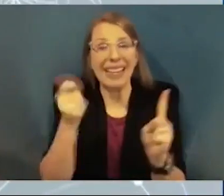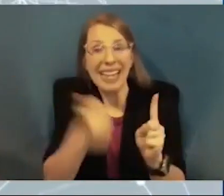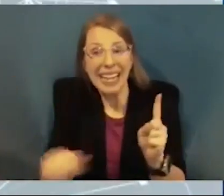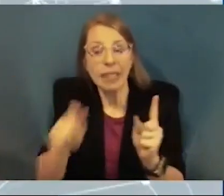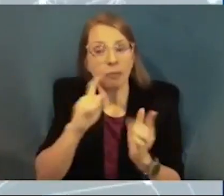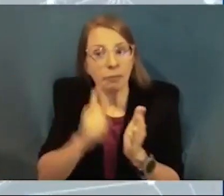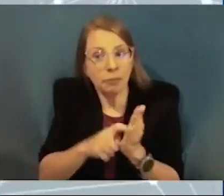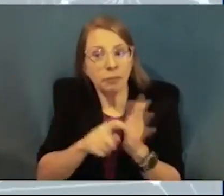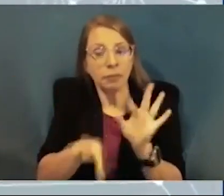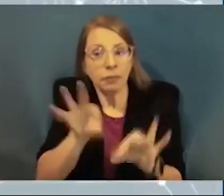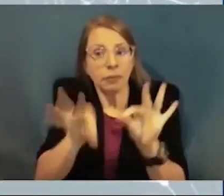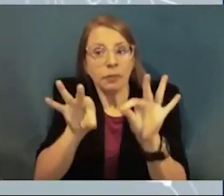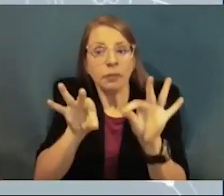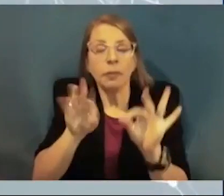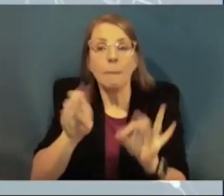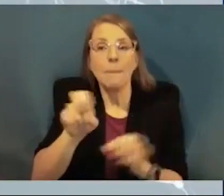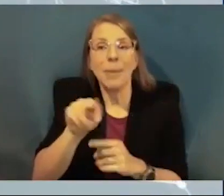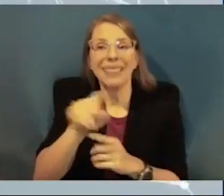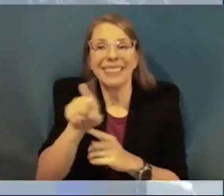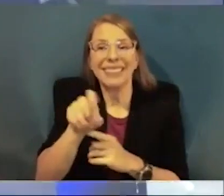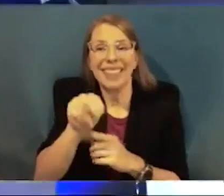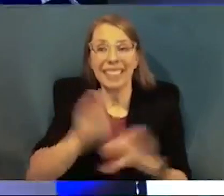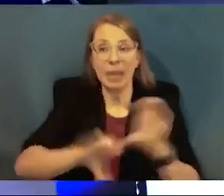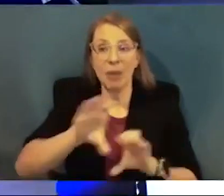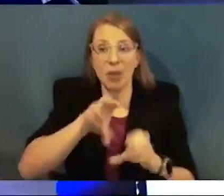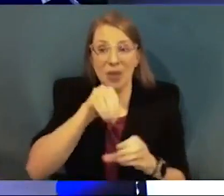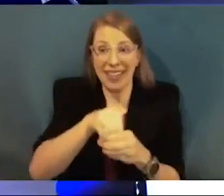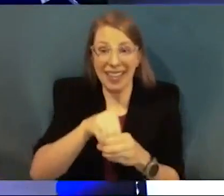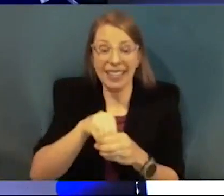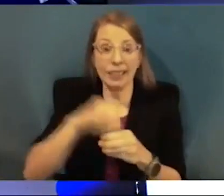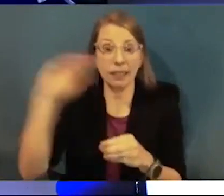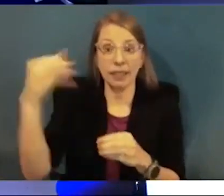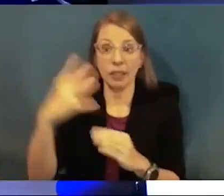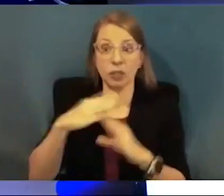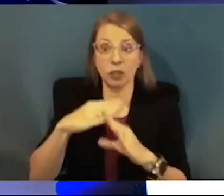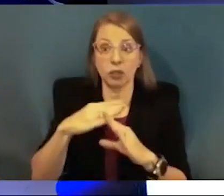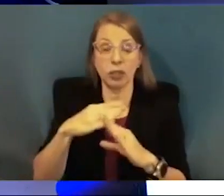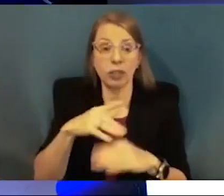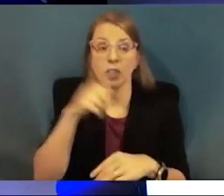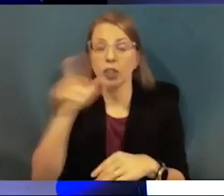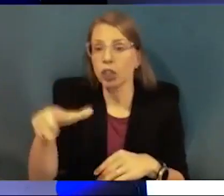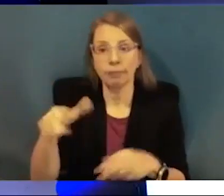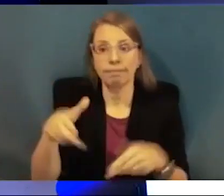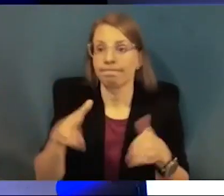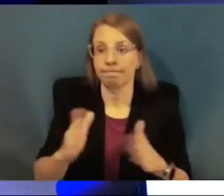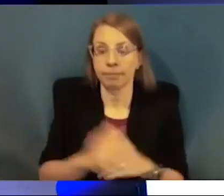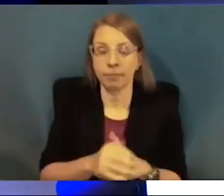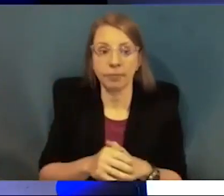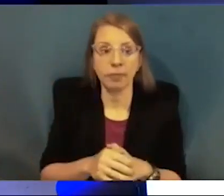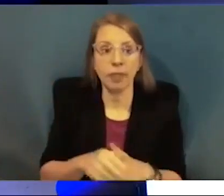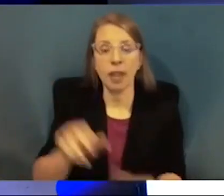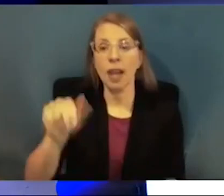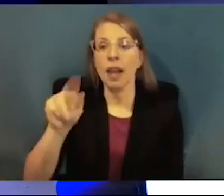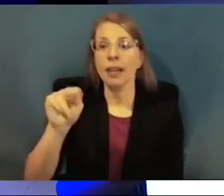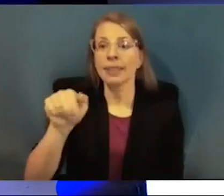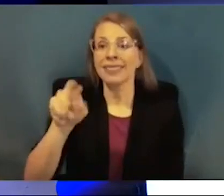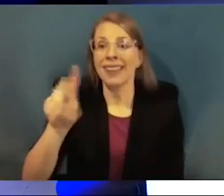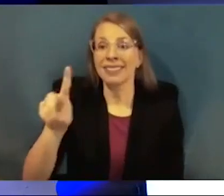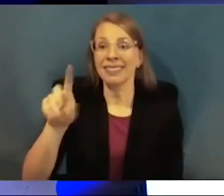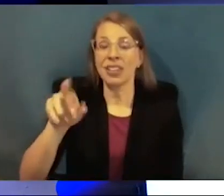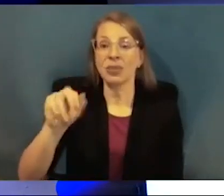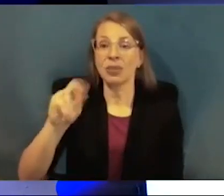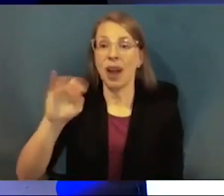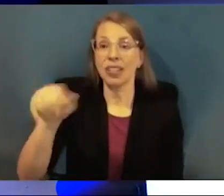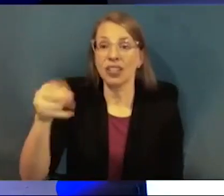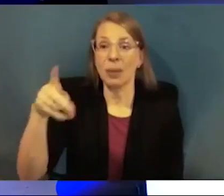chemical should not be allowed. So we want to bring in Medical Director of Dermatology, Anand Rajpara, to help us kind of sort all this out. Now, this claim, of